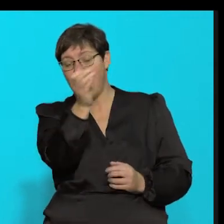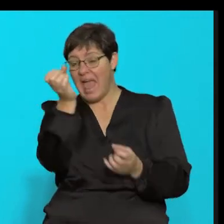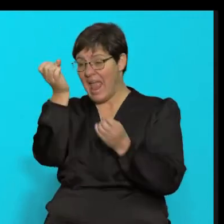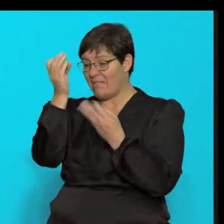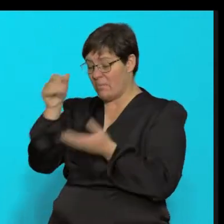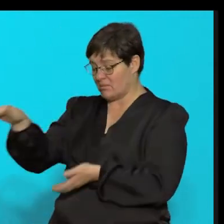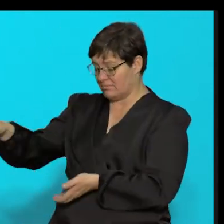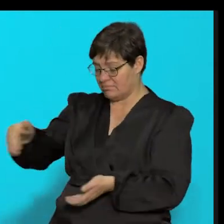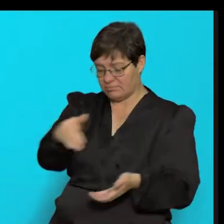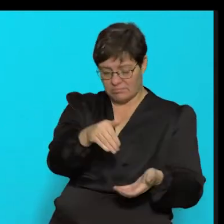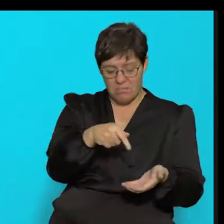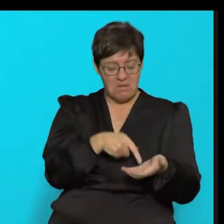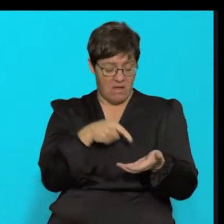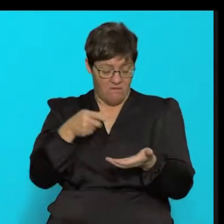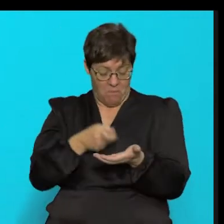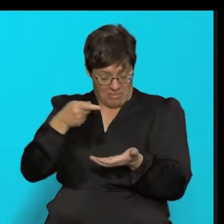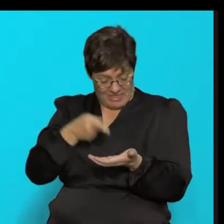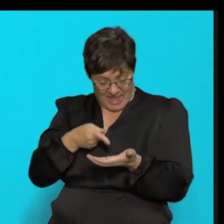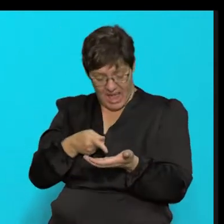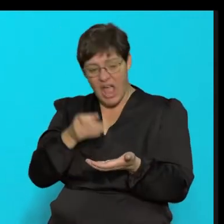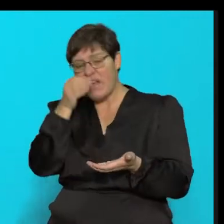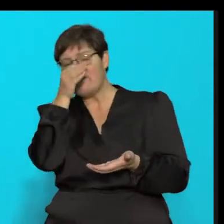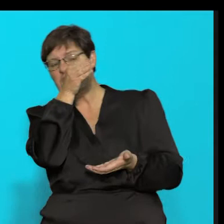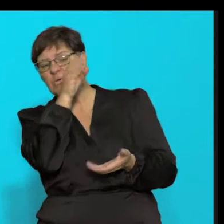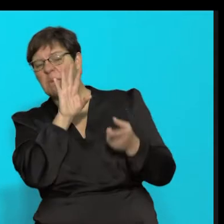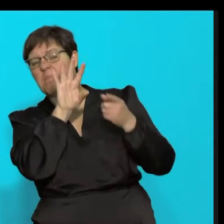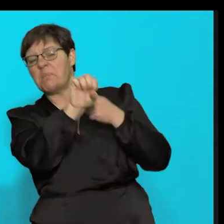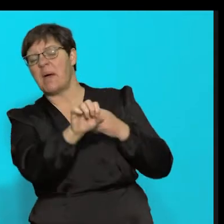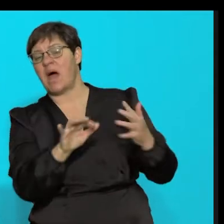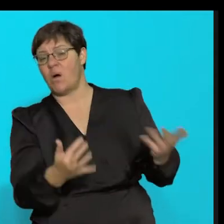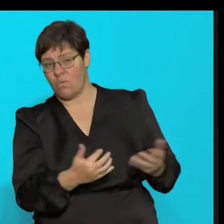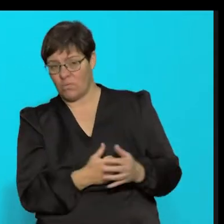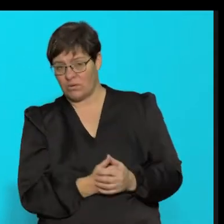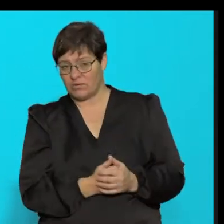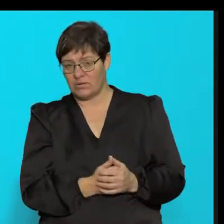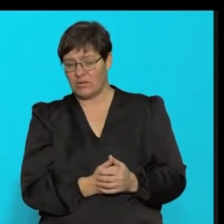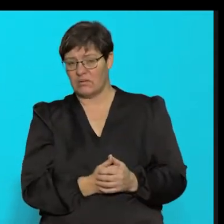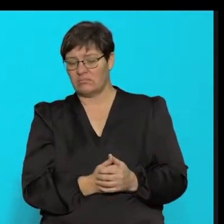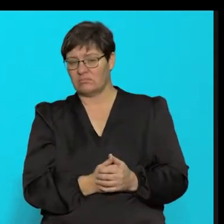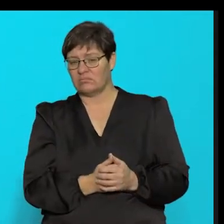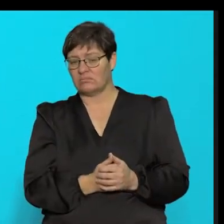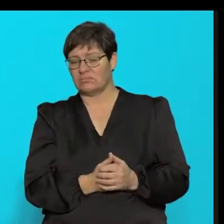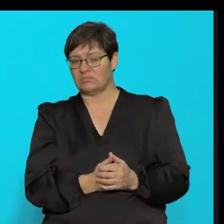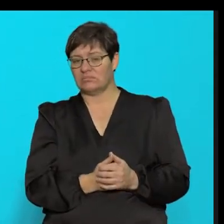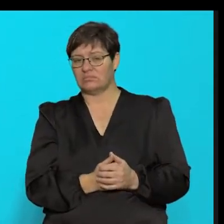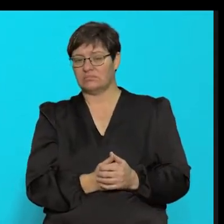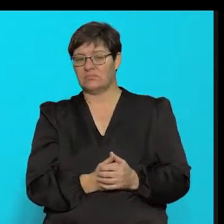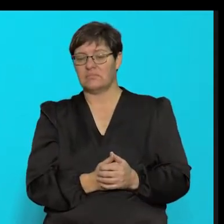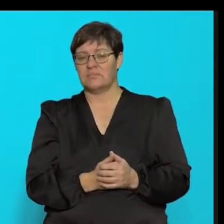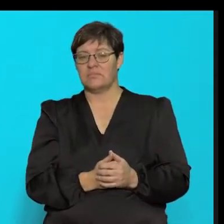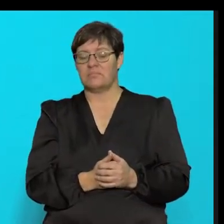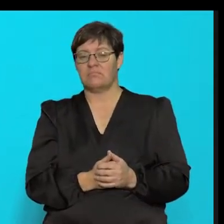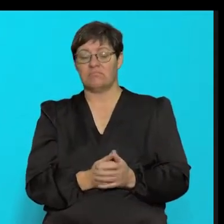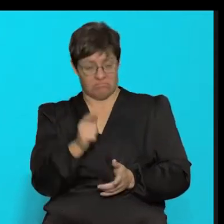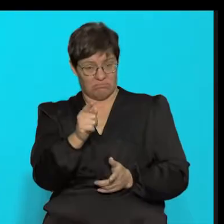based on data collected over a period of time? How do we really predict the future based on the data